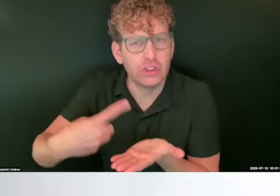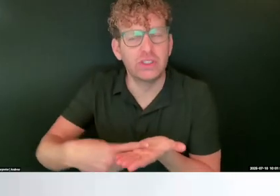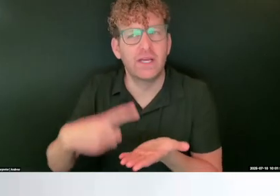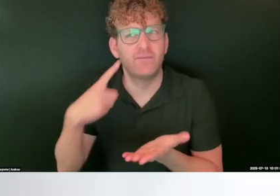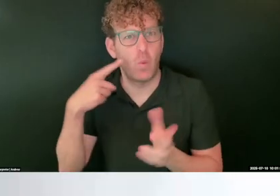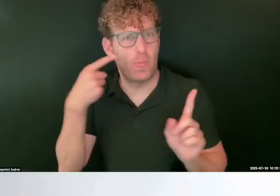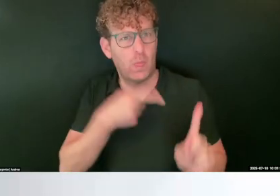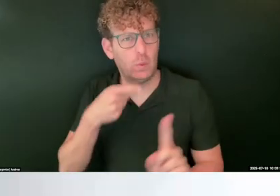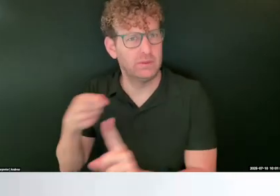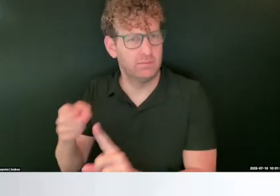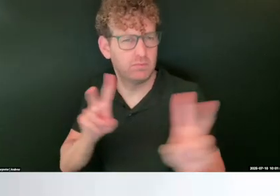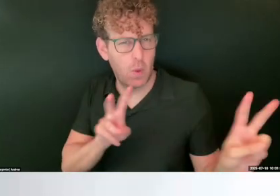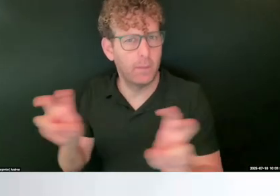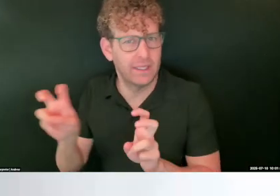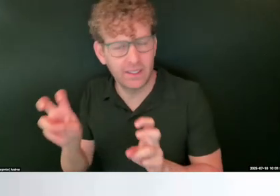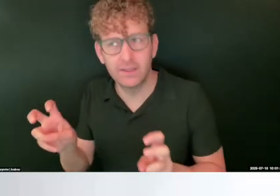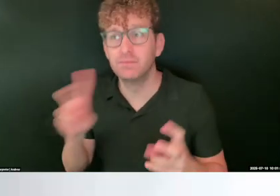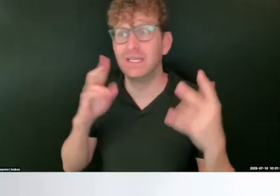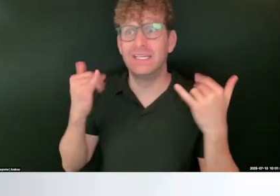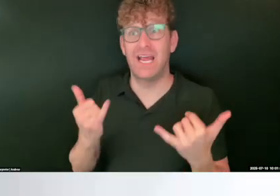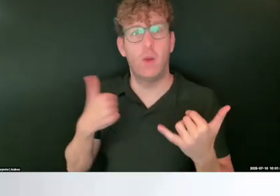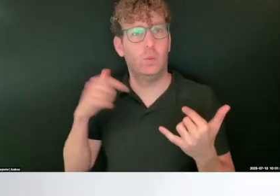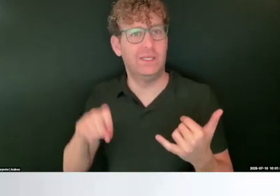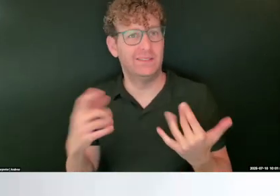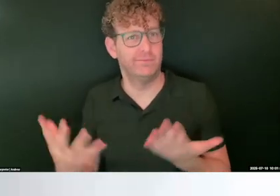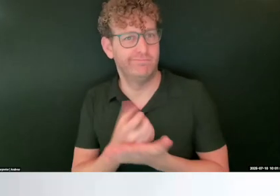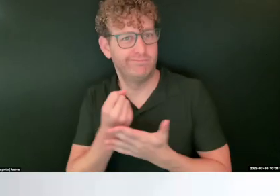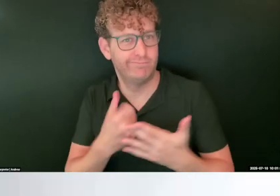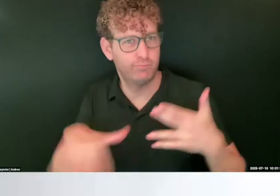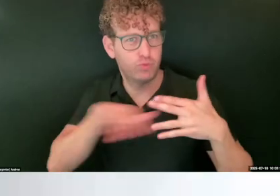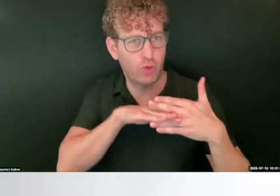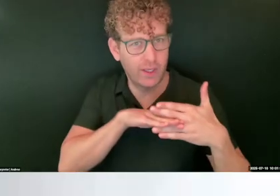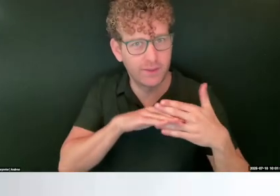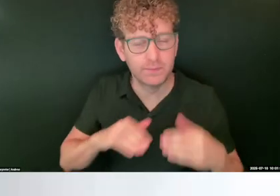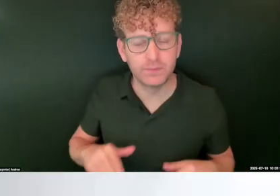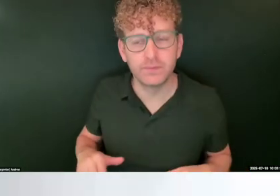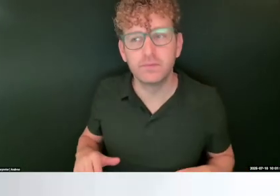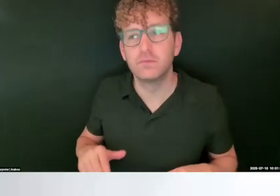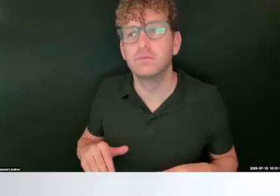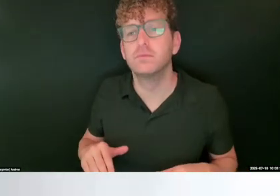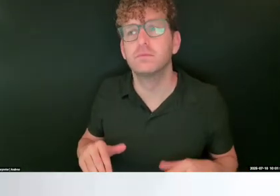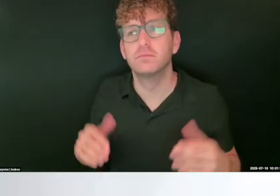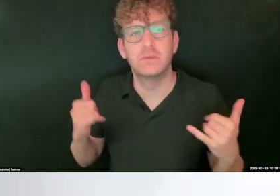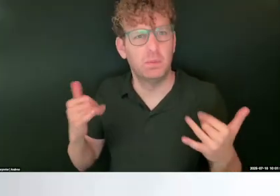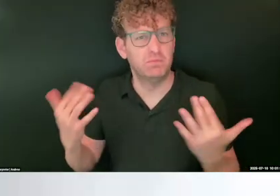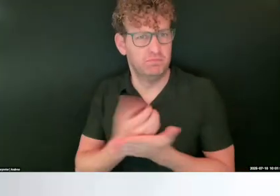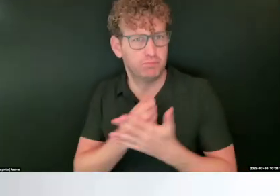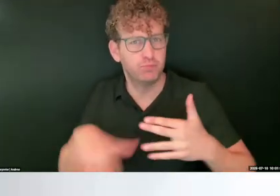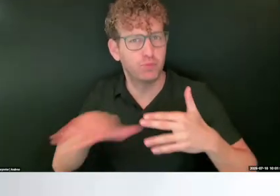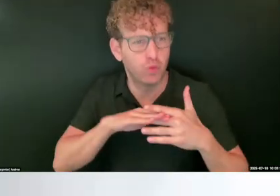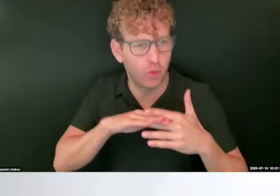this time, we need to take a break. And so let's take a break